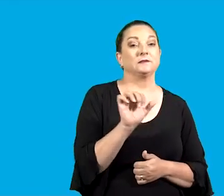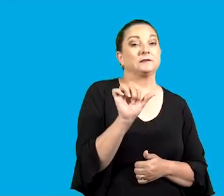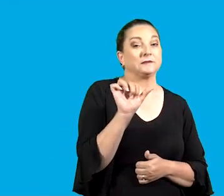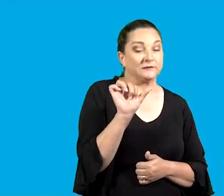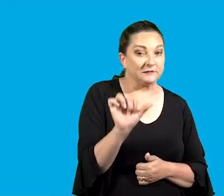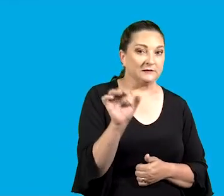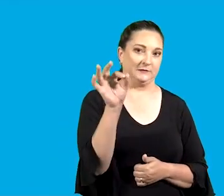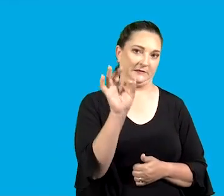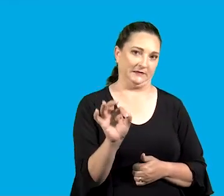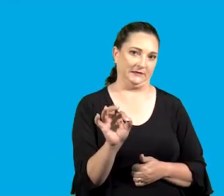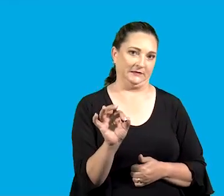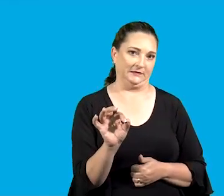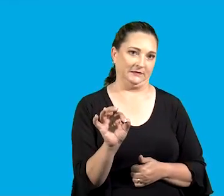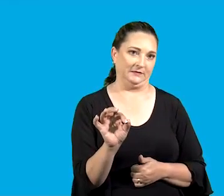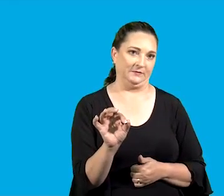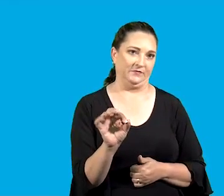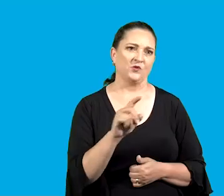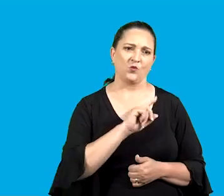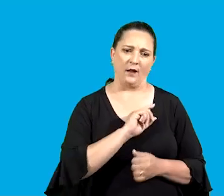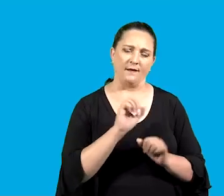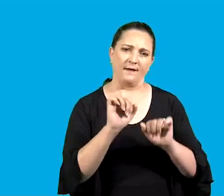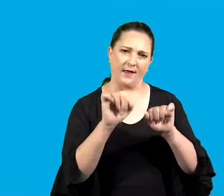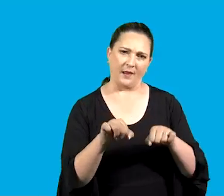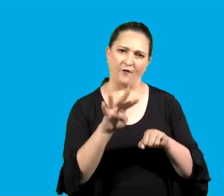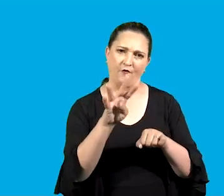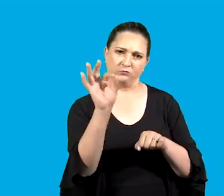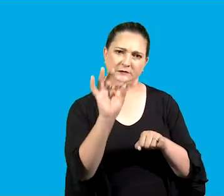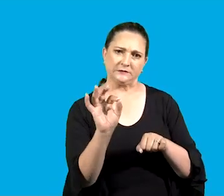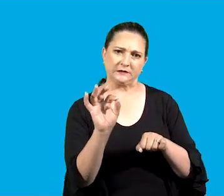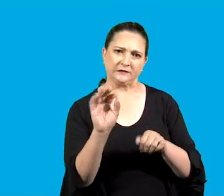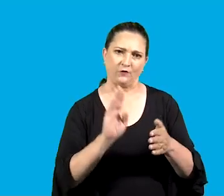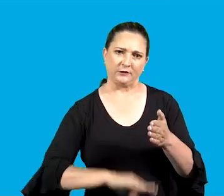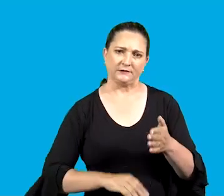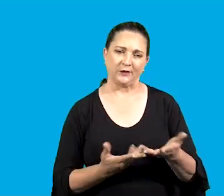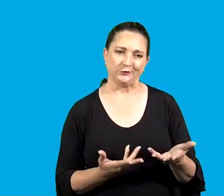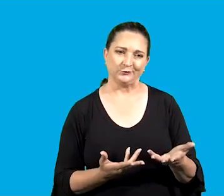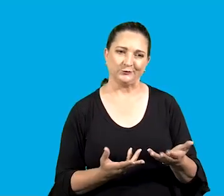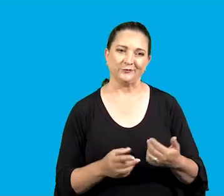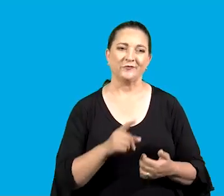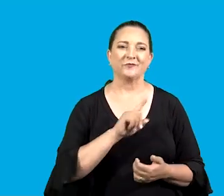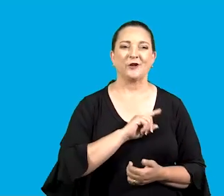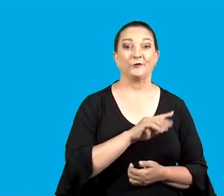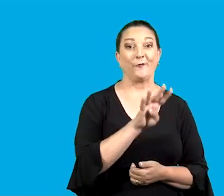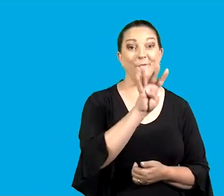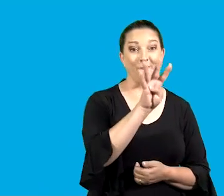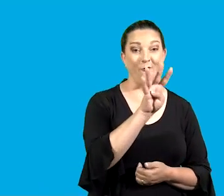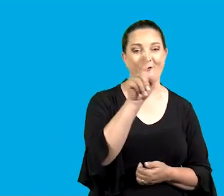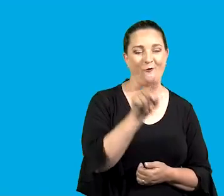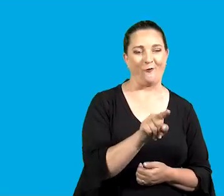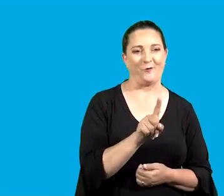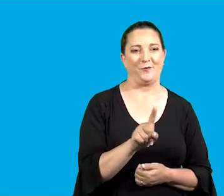96%. And the discount that we are going to allow is 4%. So we just get 4% of that figure